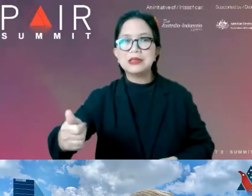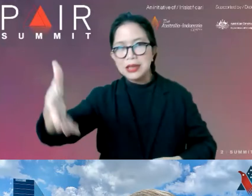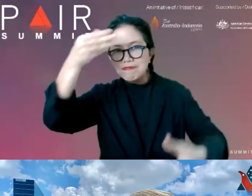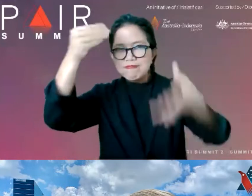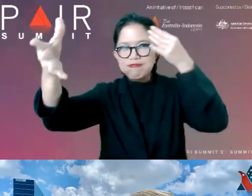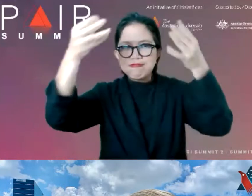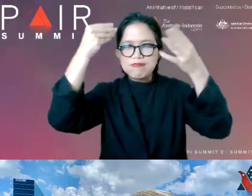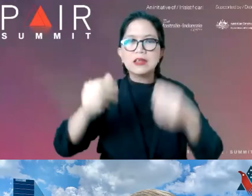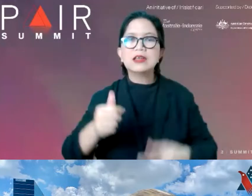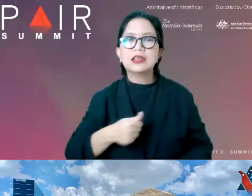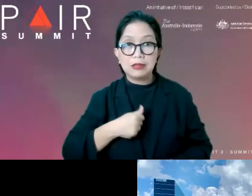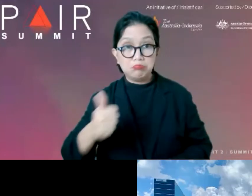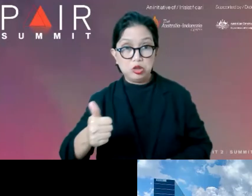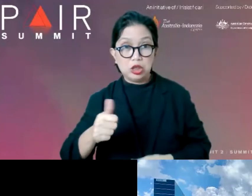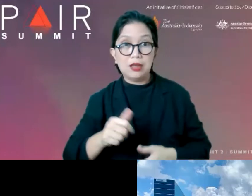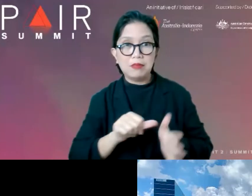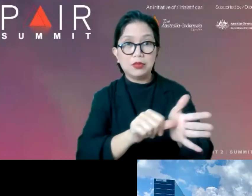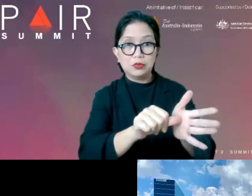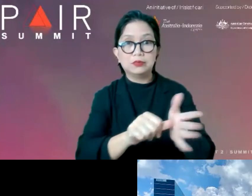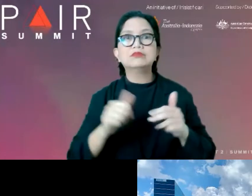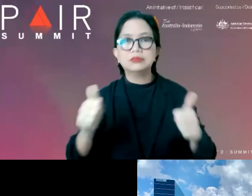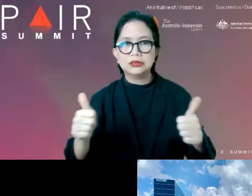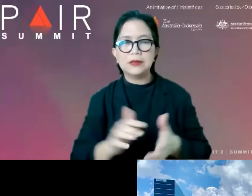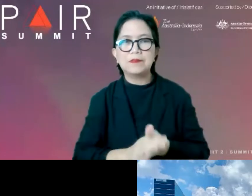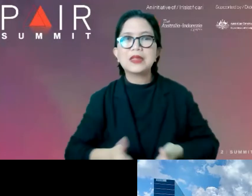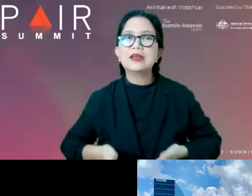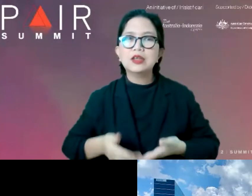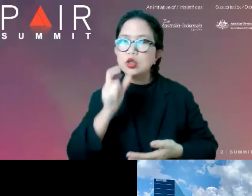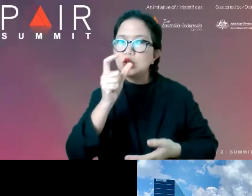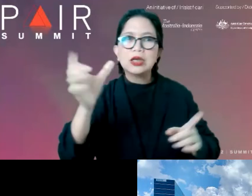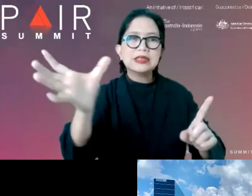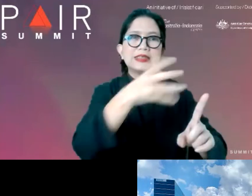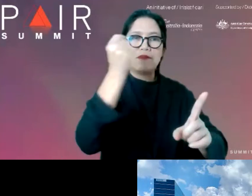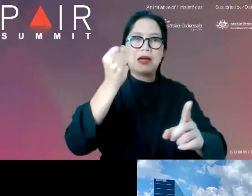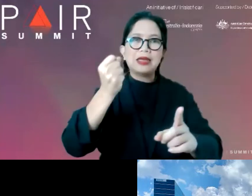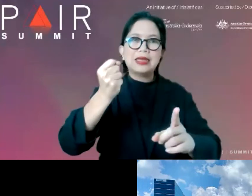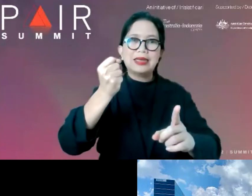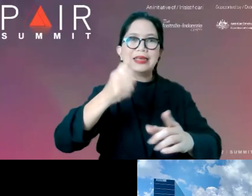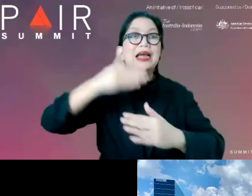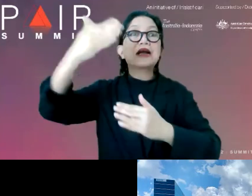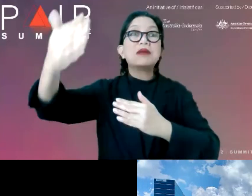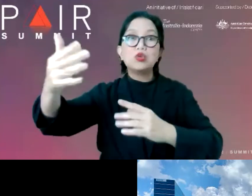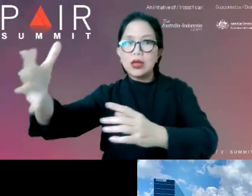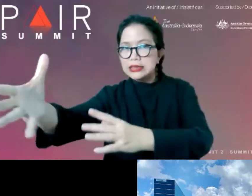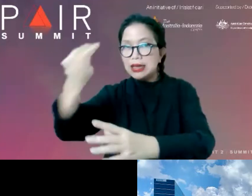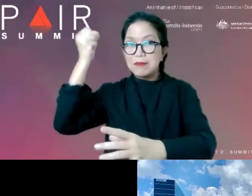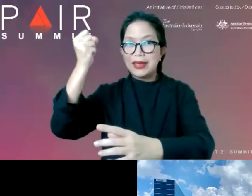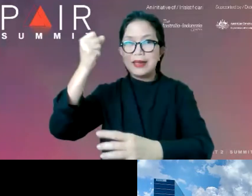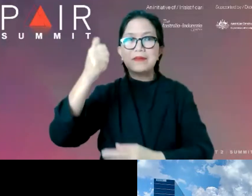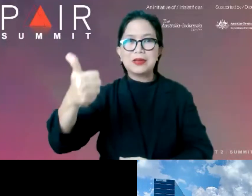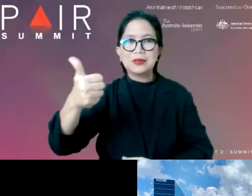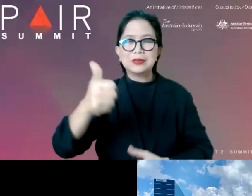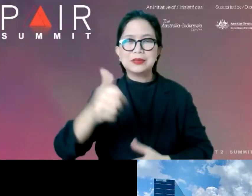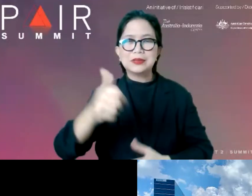but also make some fantastic progression. So unfortunately, that's where we have to leave the conversation. I'm so disappointed. There's so much more we